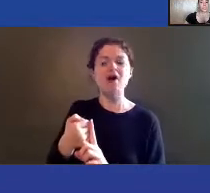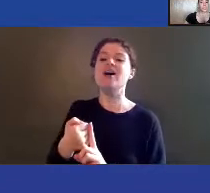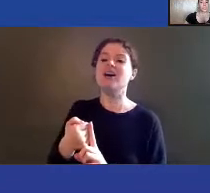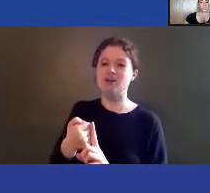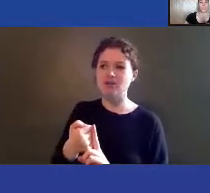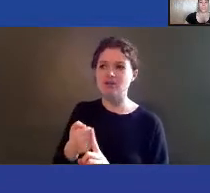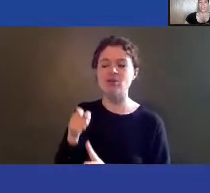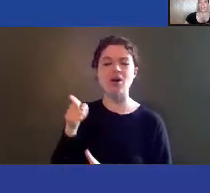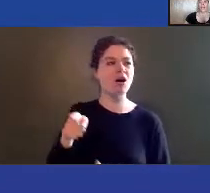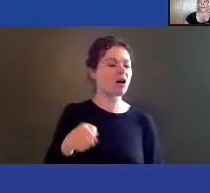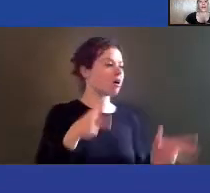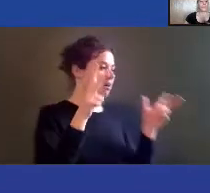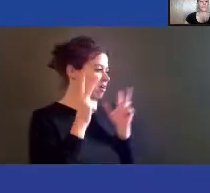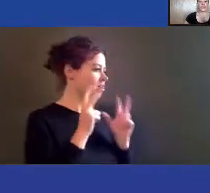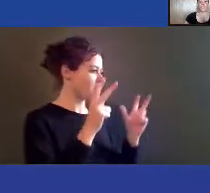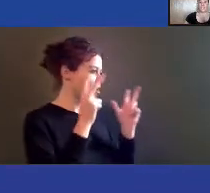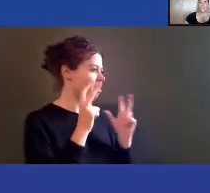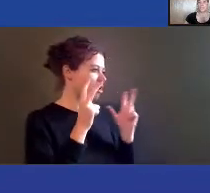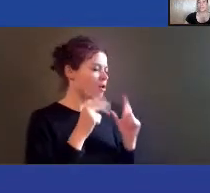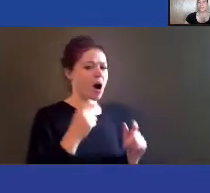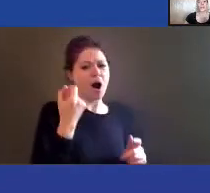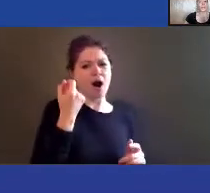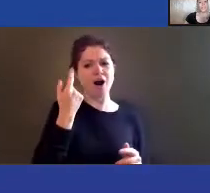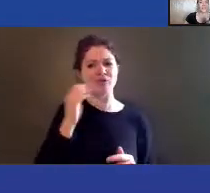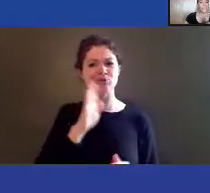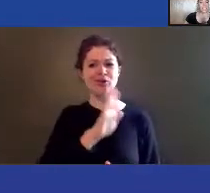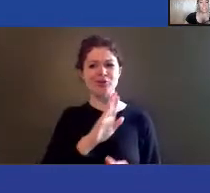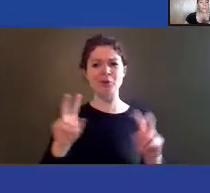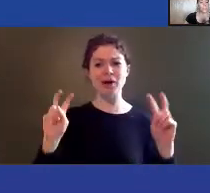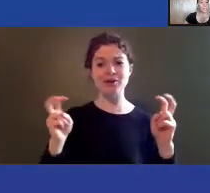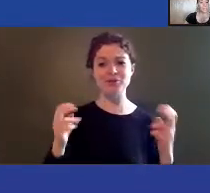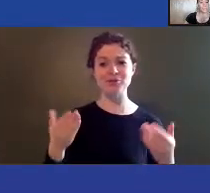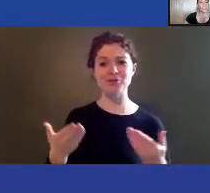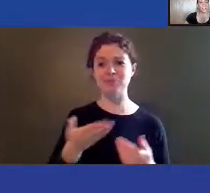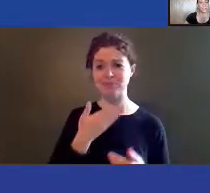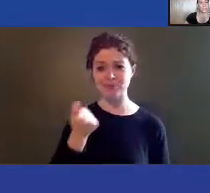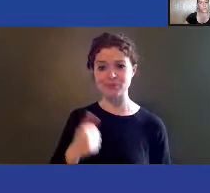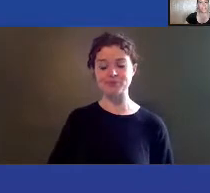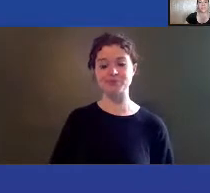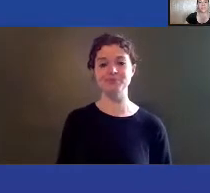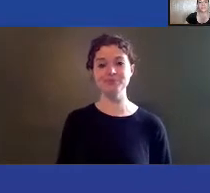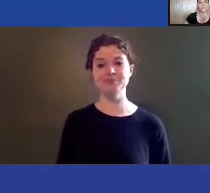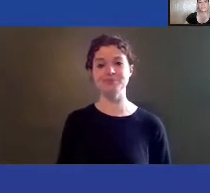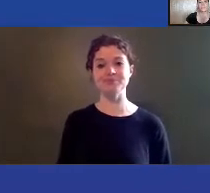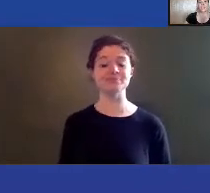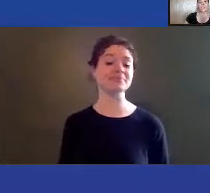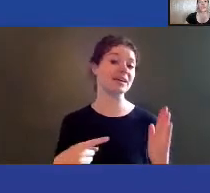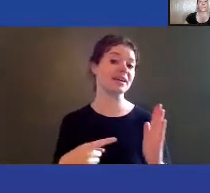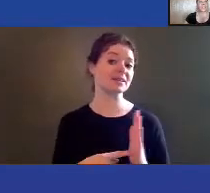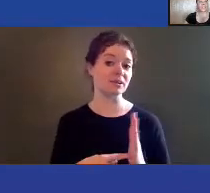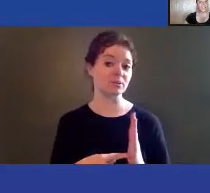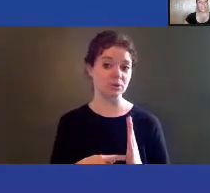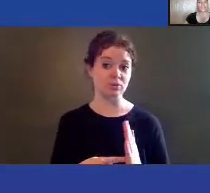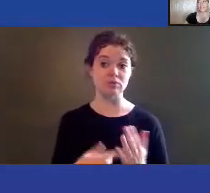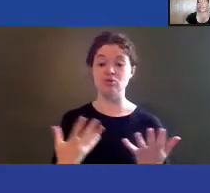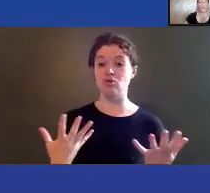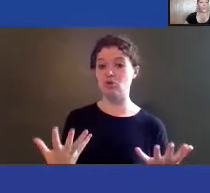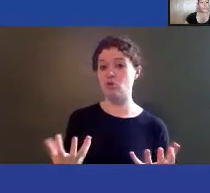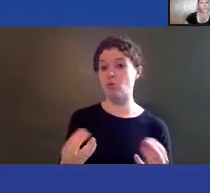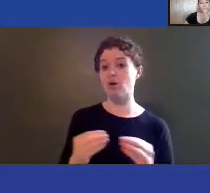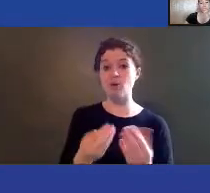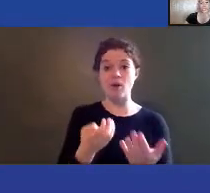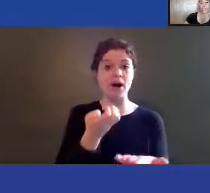issue. For example, if you're trying to make the case for relief for the cultural sector, you might cite